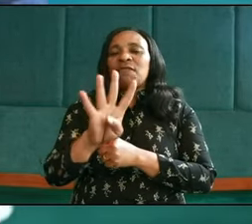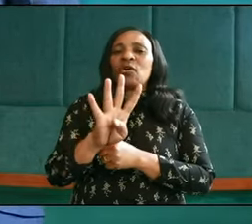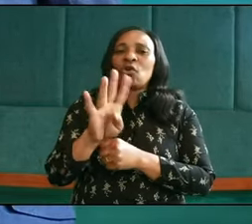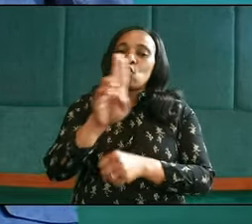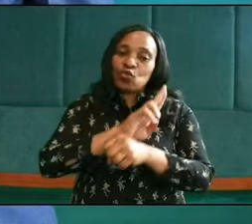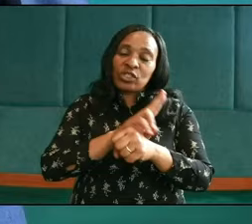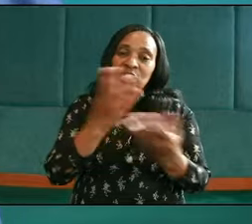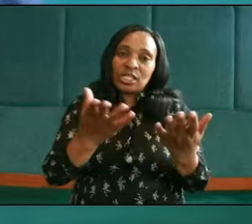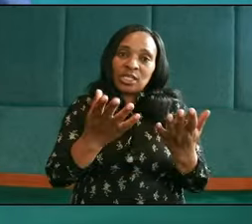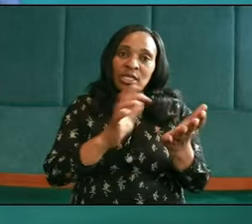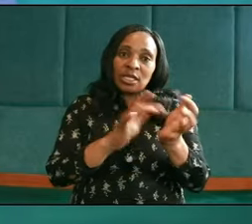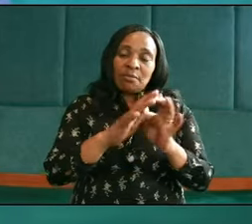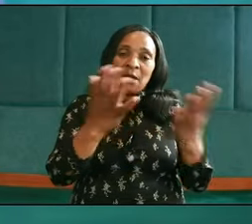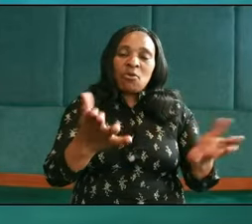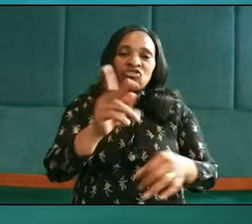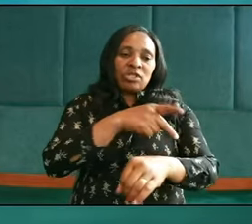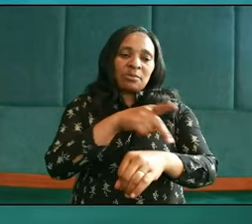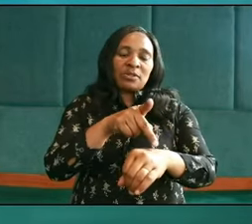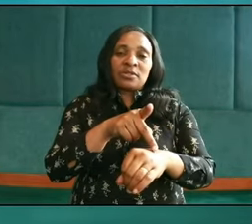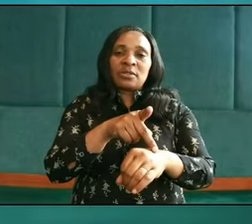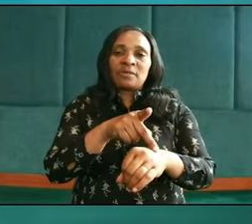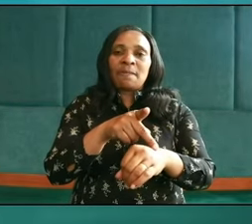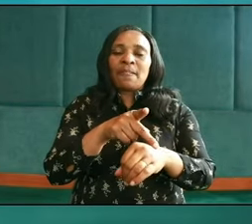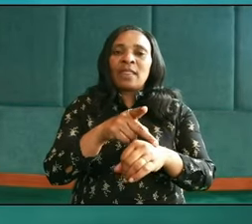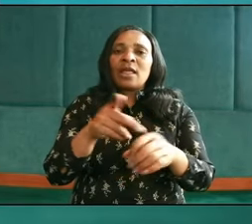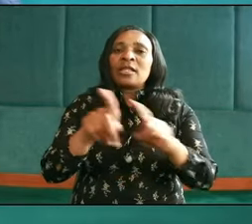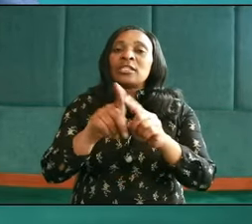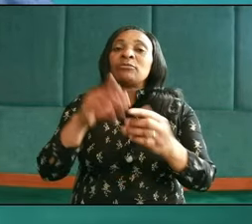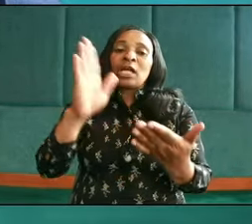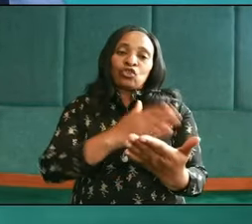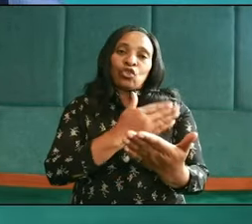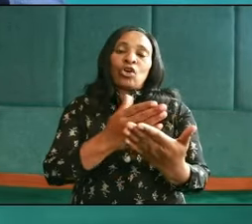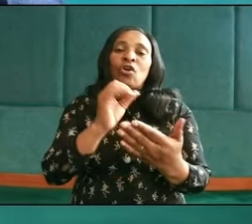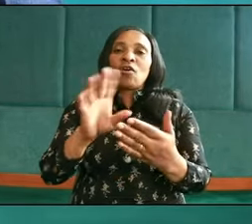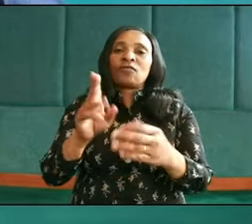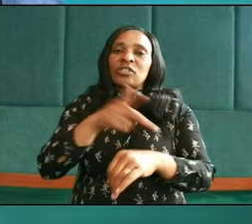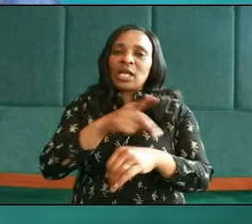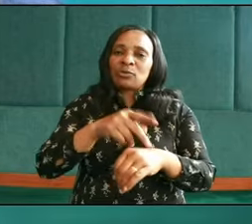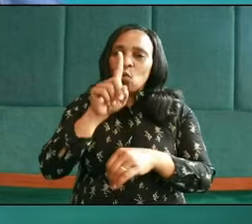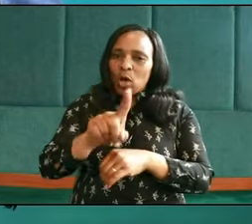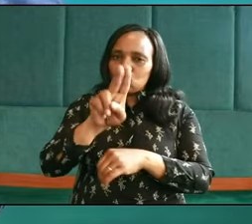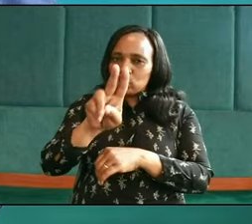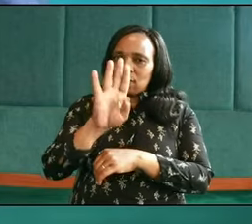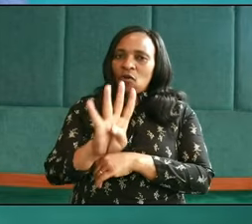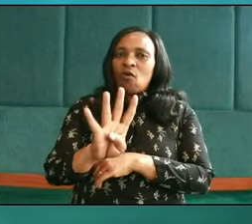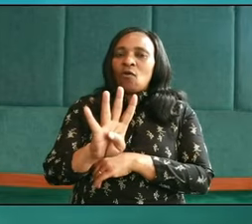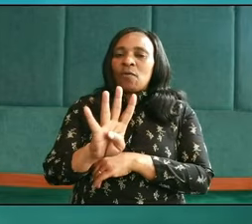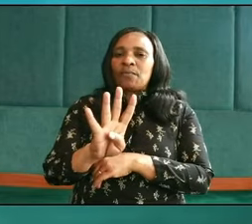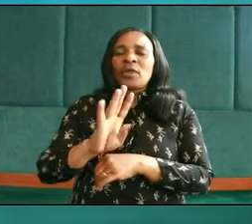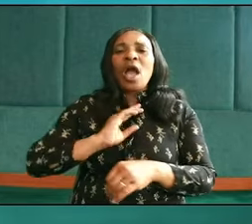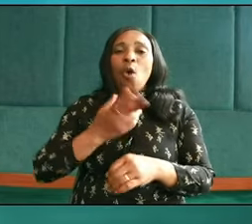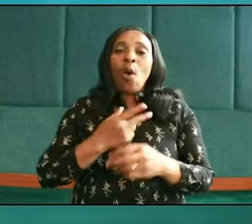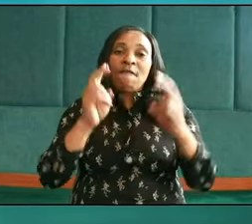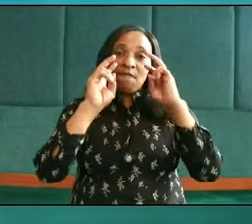the book of Psalms and a song of Psalm 124. So our